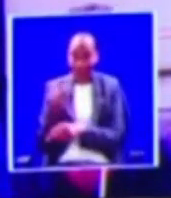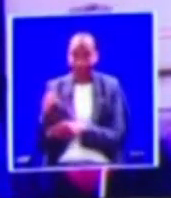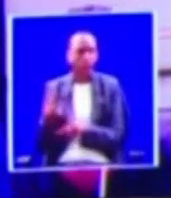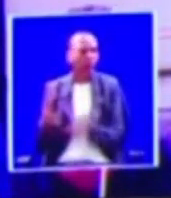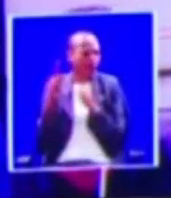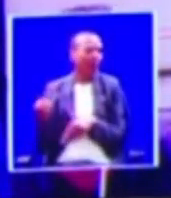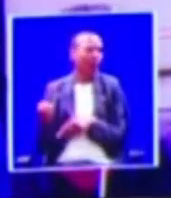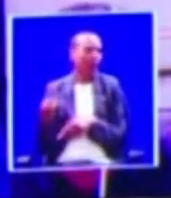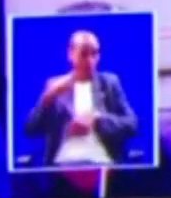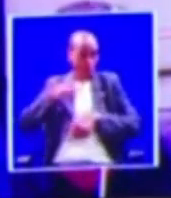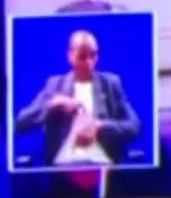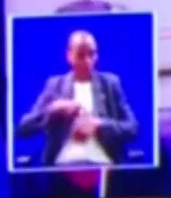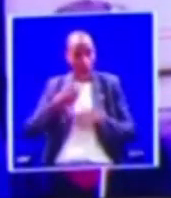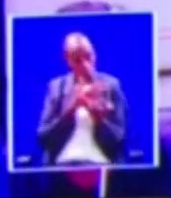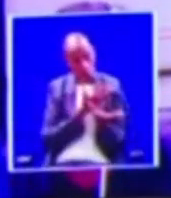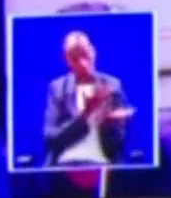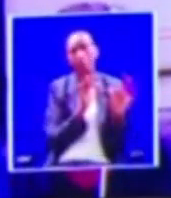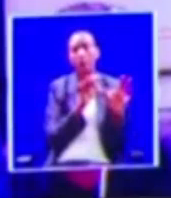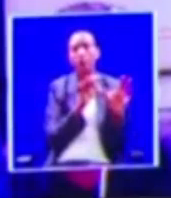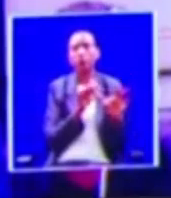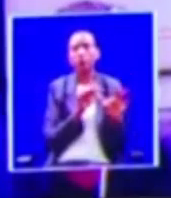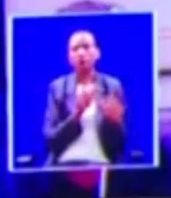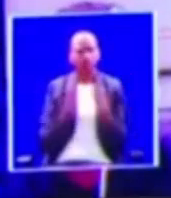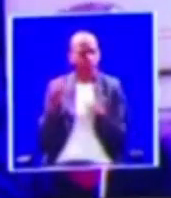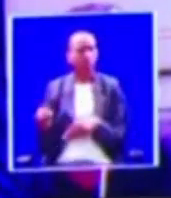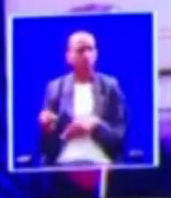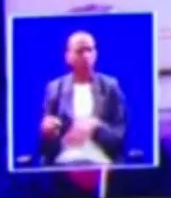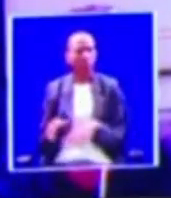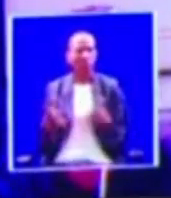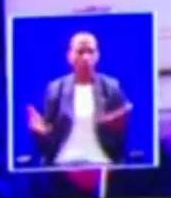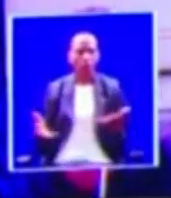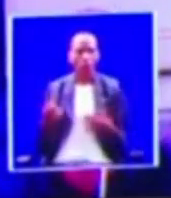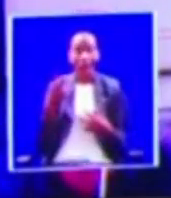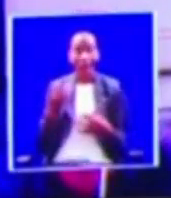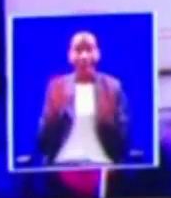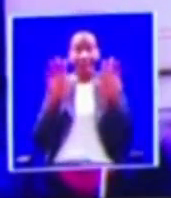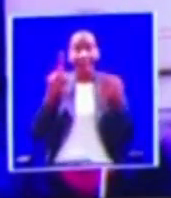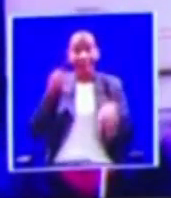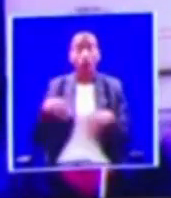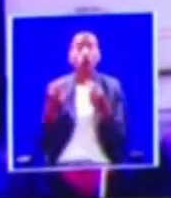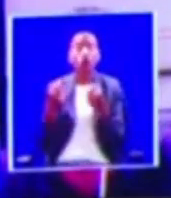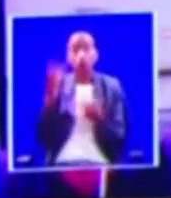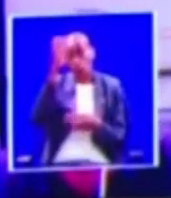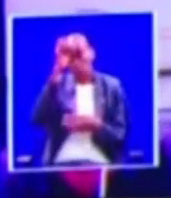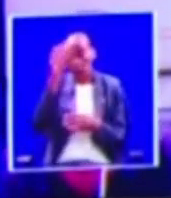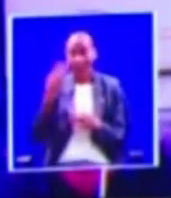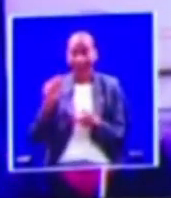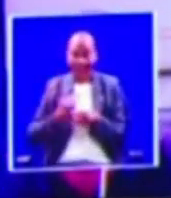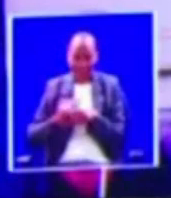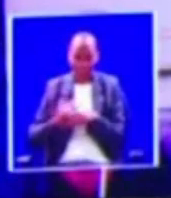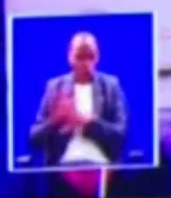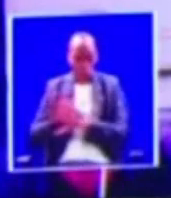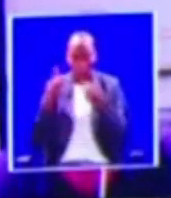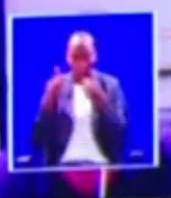or herself, but also for the community. So it's no use to have 10,000 new members, but they are not well trained. Coming to